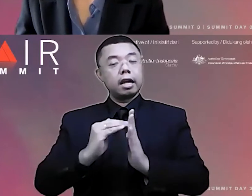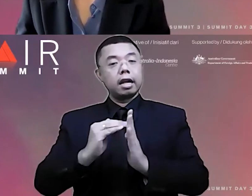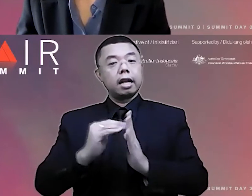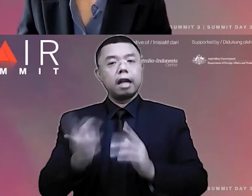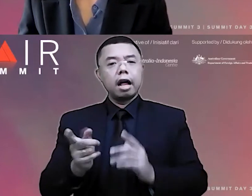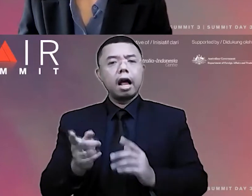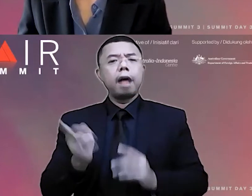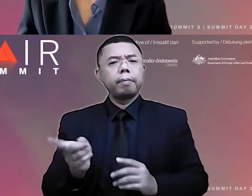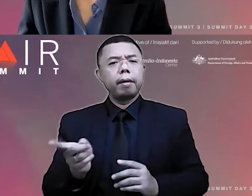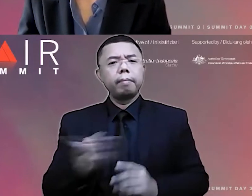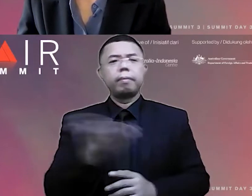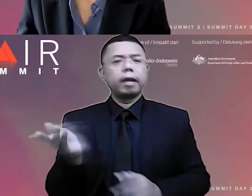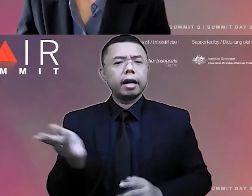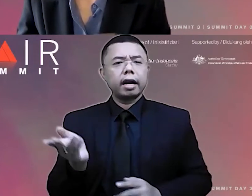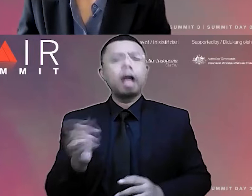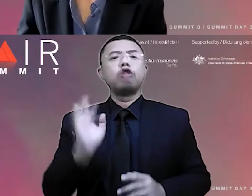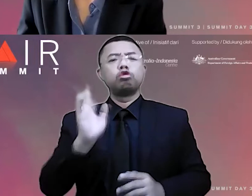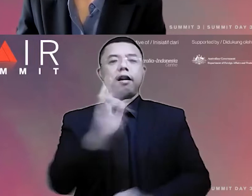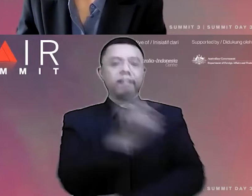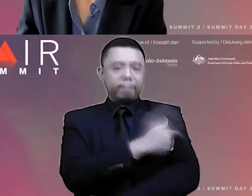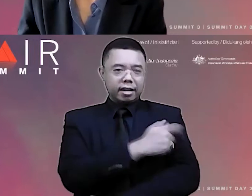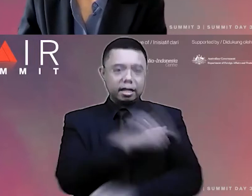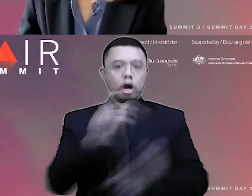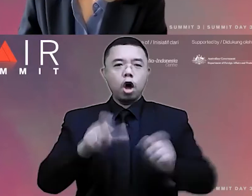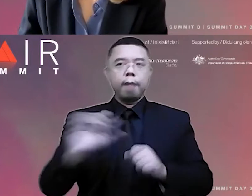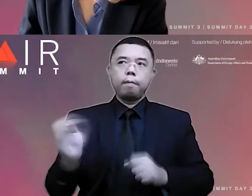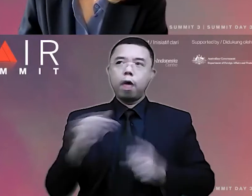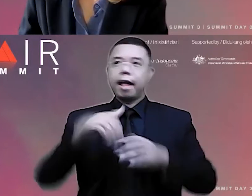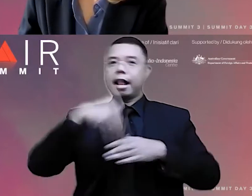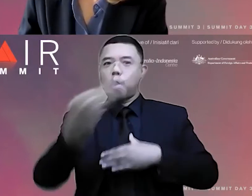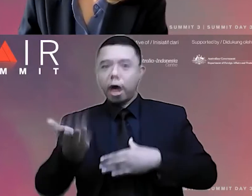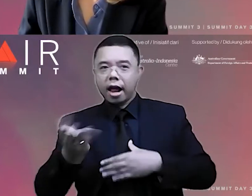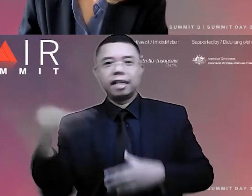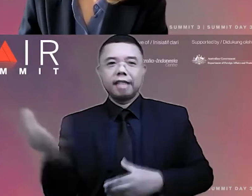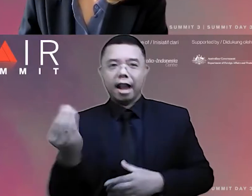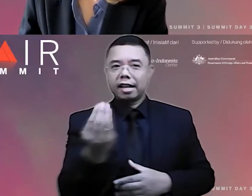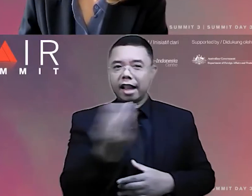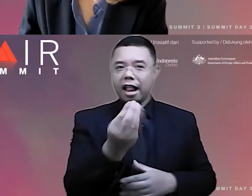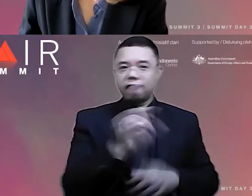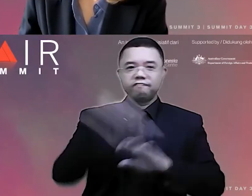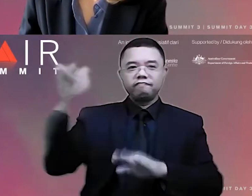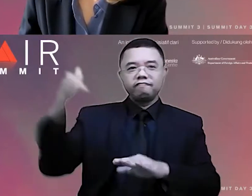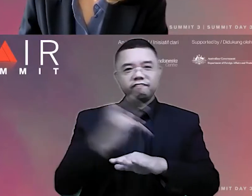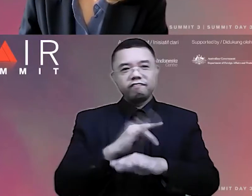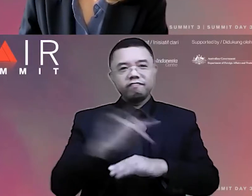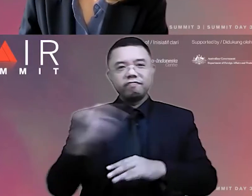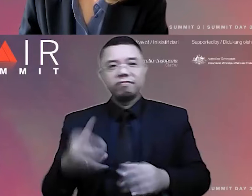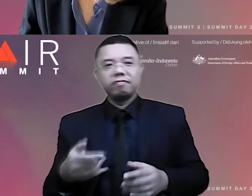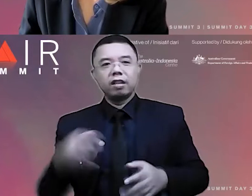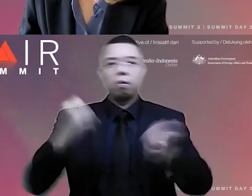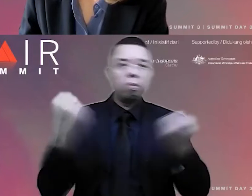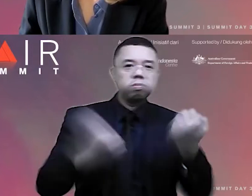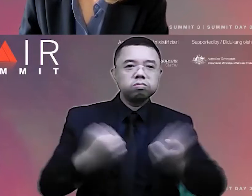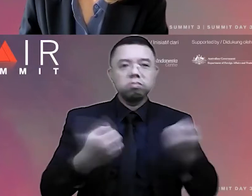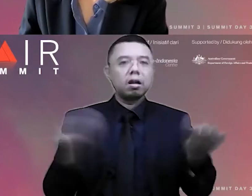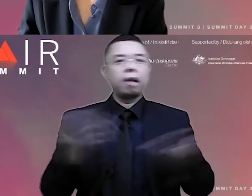start traveling. Next slide, please. Now, what we are, of course, we can talk later on, Helen, but we've been working